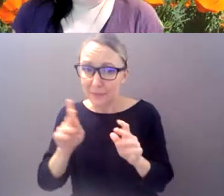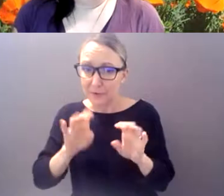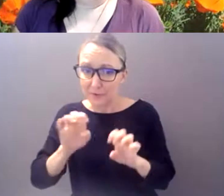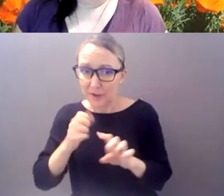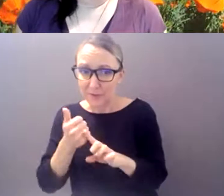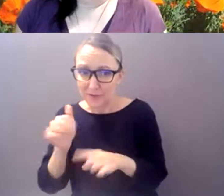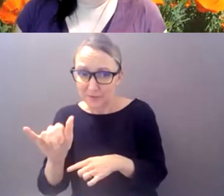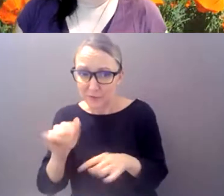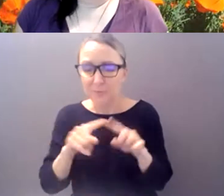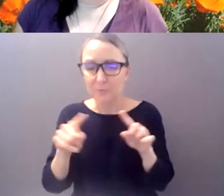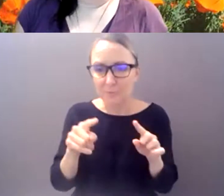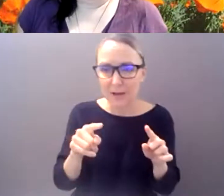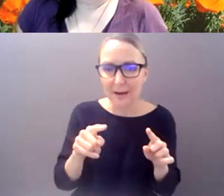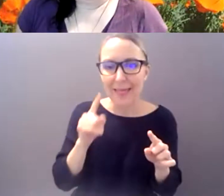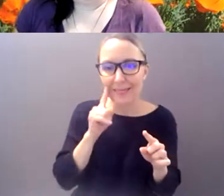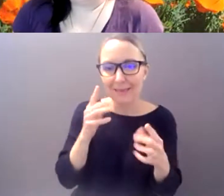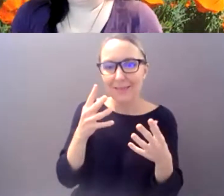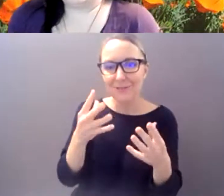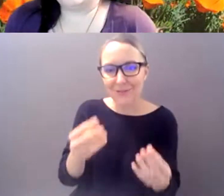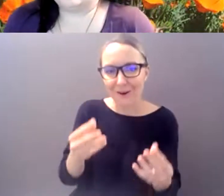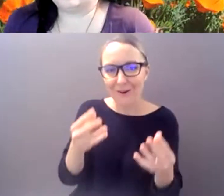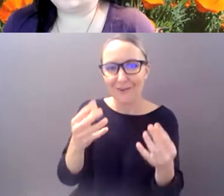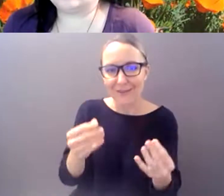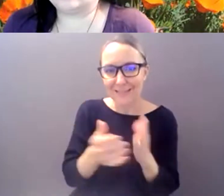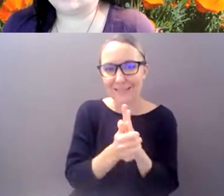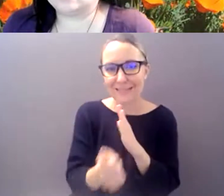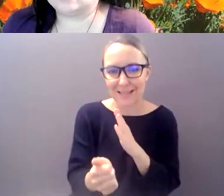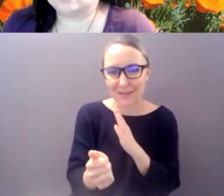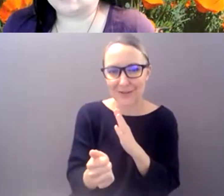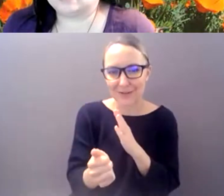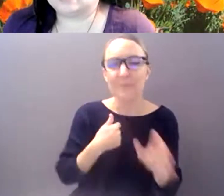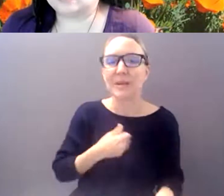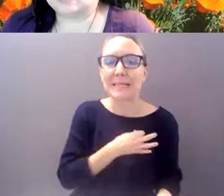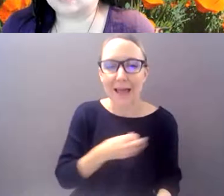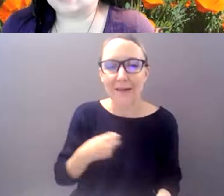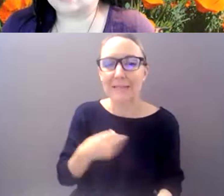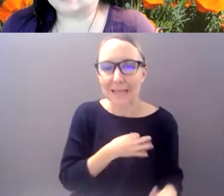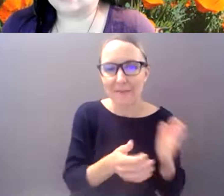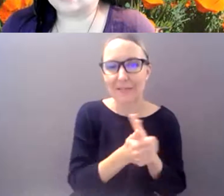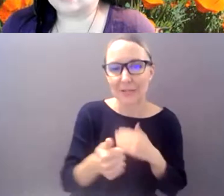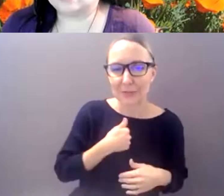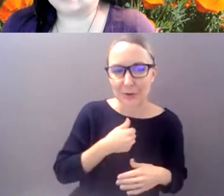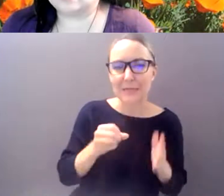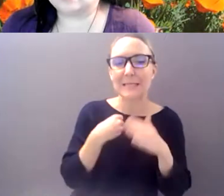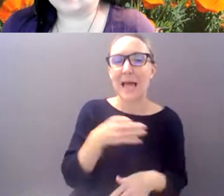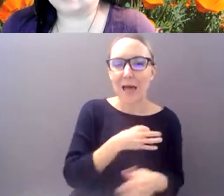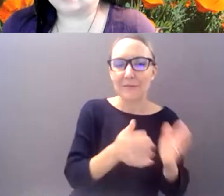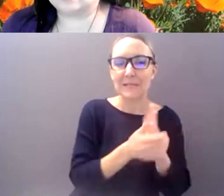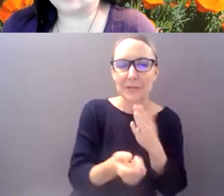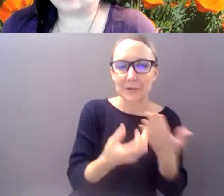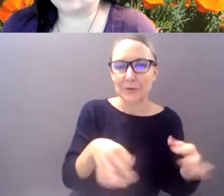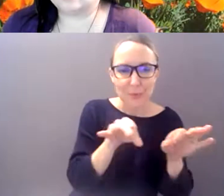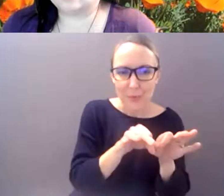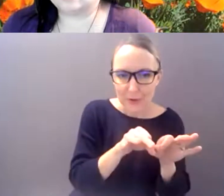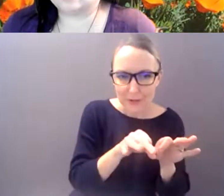element is the staff skills. If they are able to truly evaluate an older person's situation. So it's less about